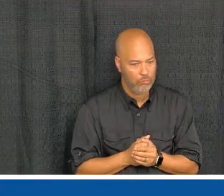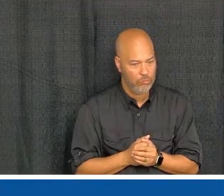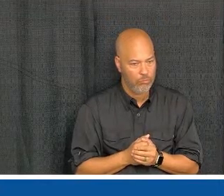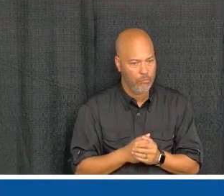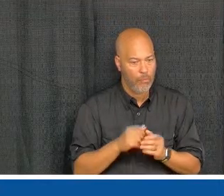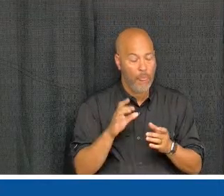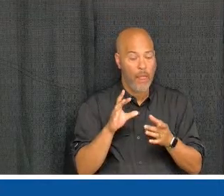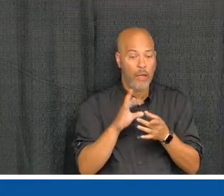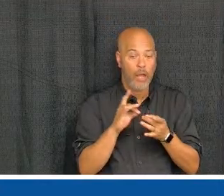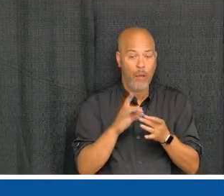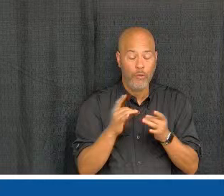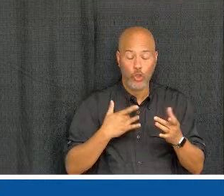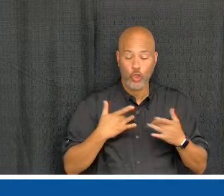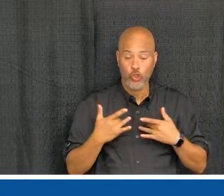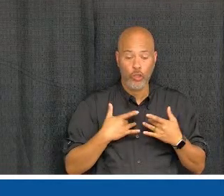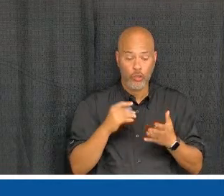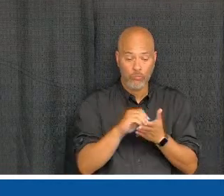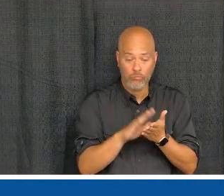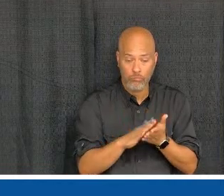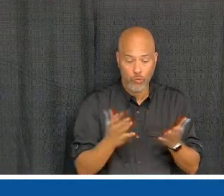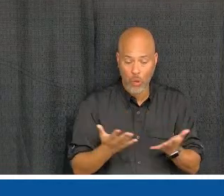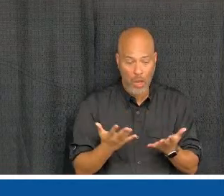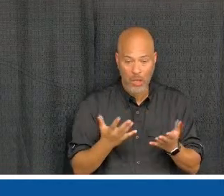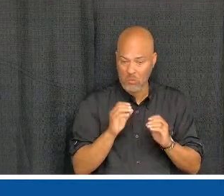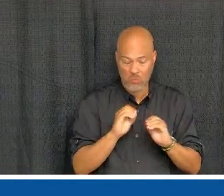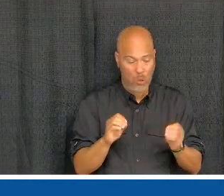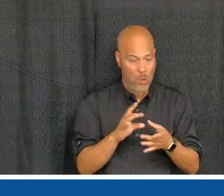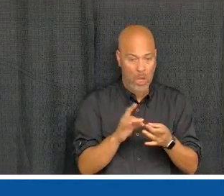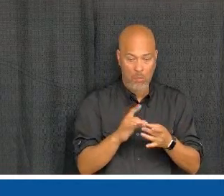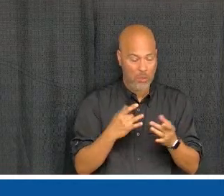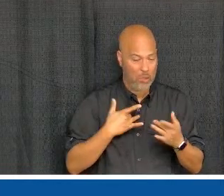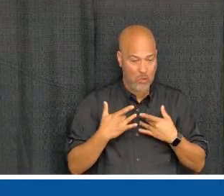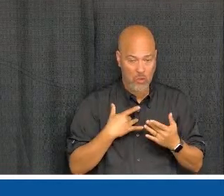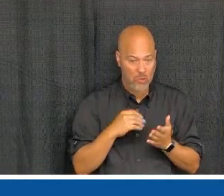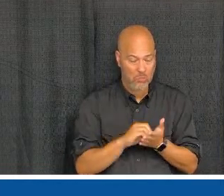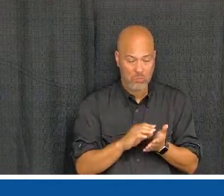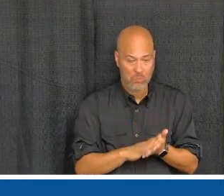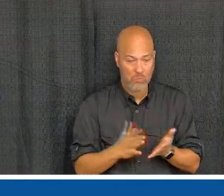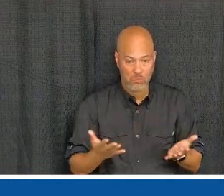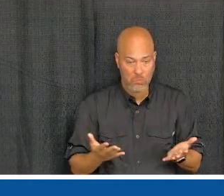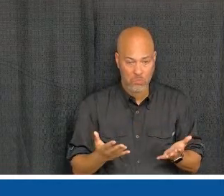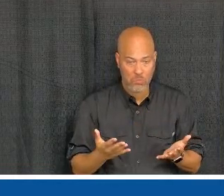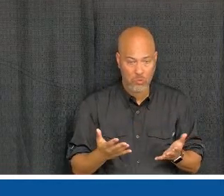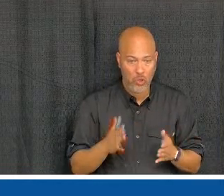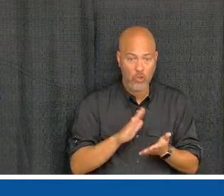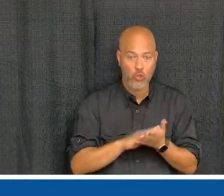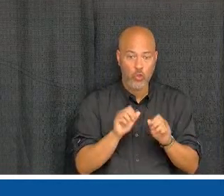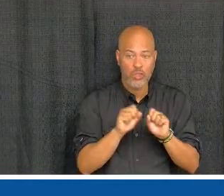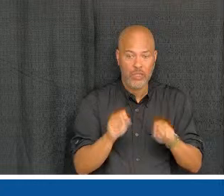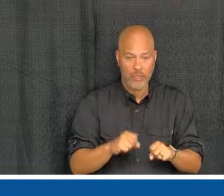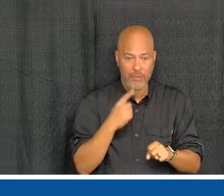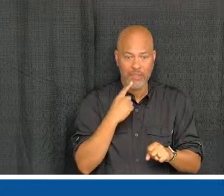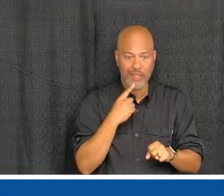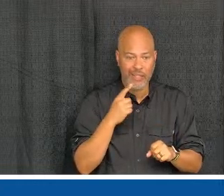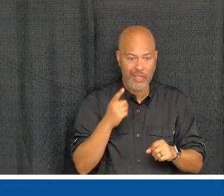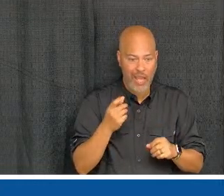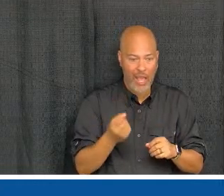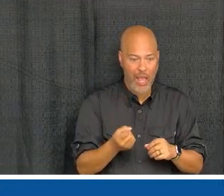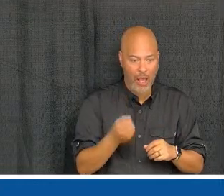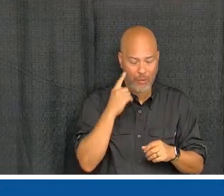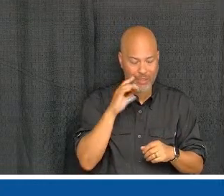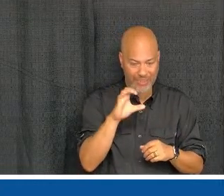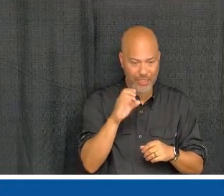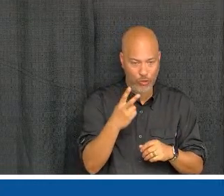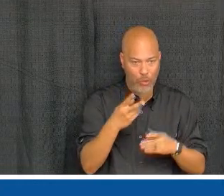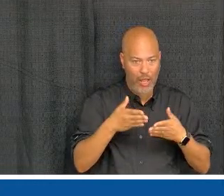Department comments and concerns. There really were no comments or concerns listed. The school system did list their capacities because C2